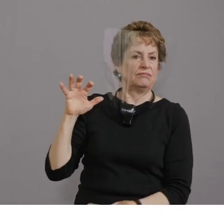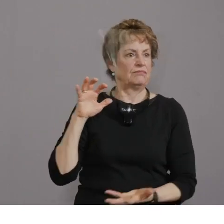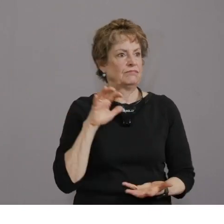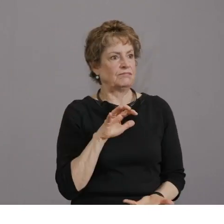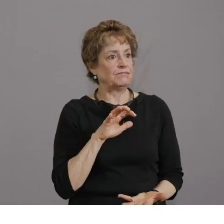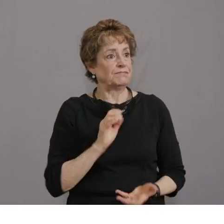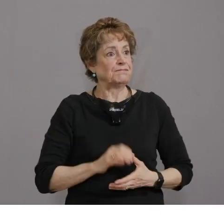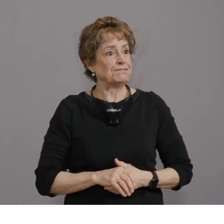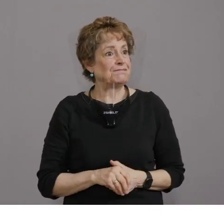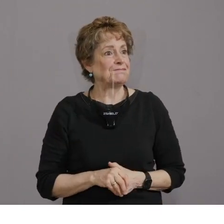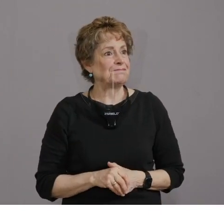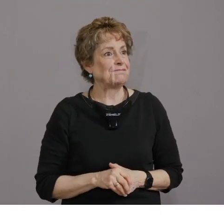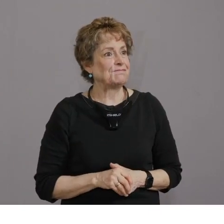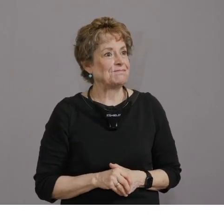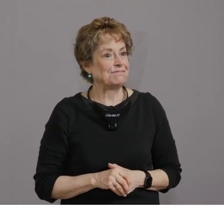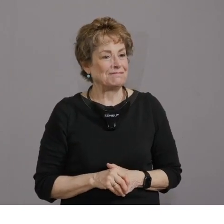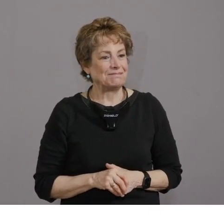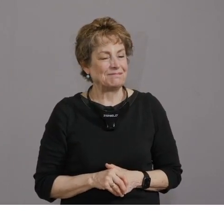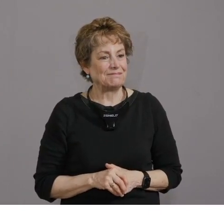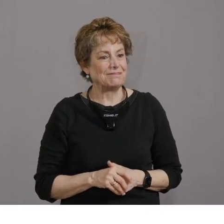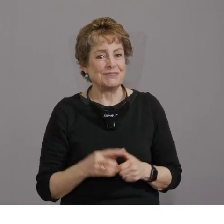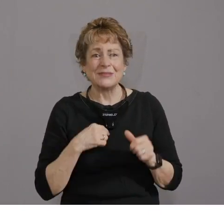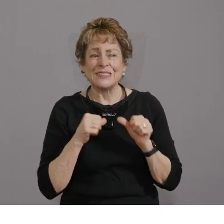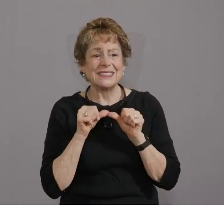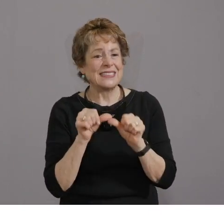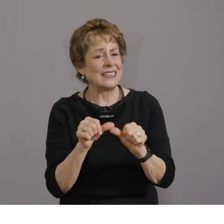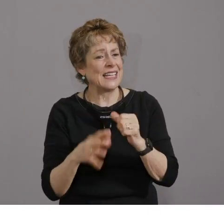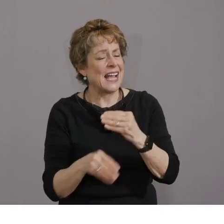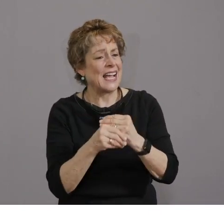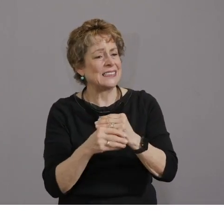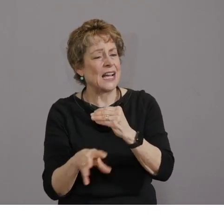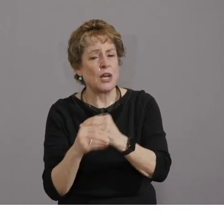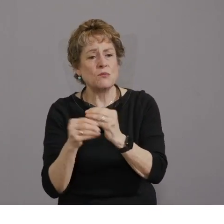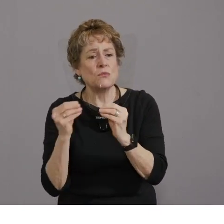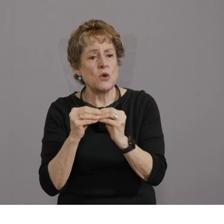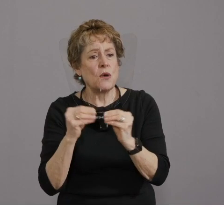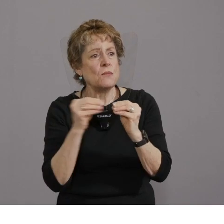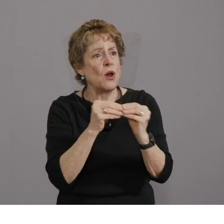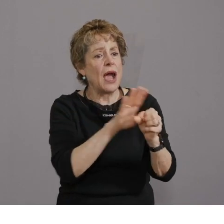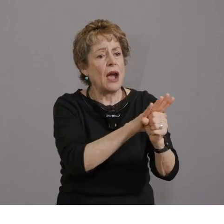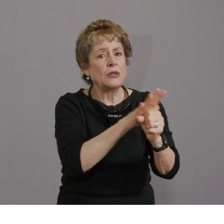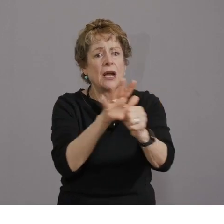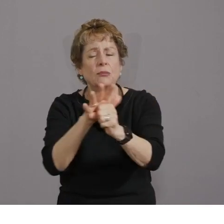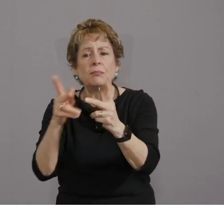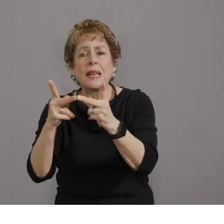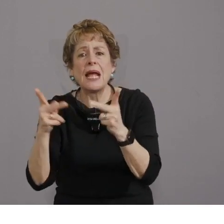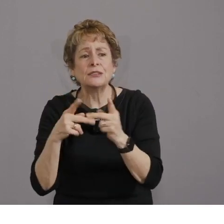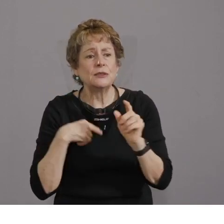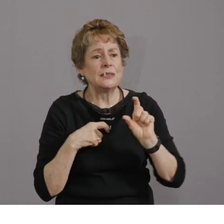So we continue to add additional sites for vaccine administration.